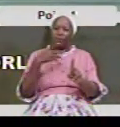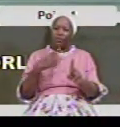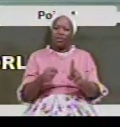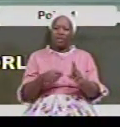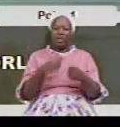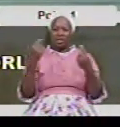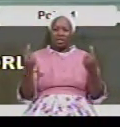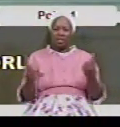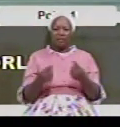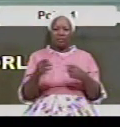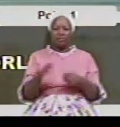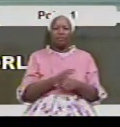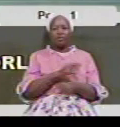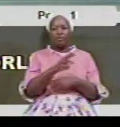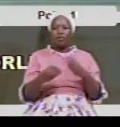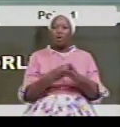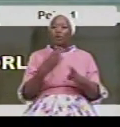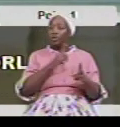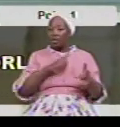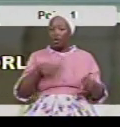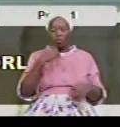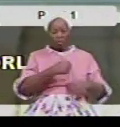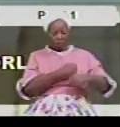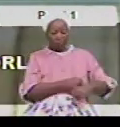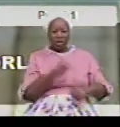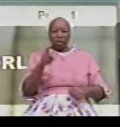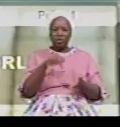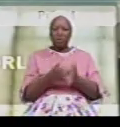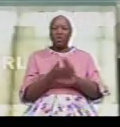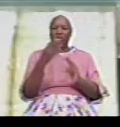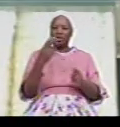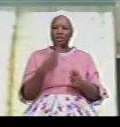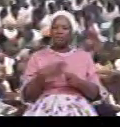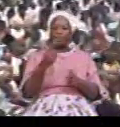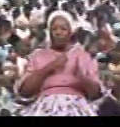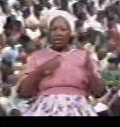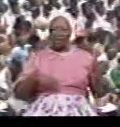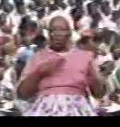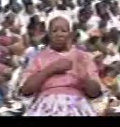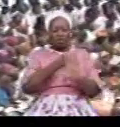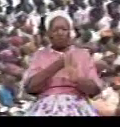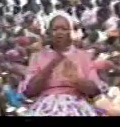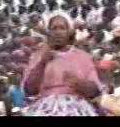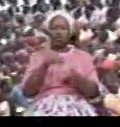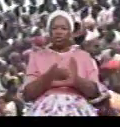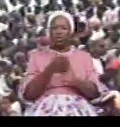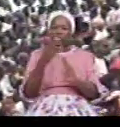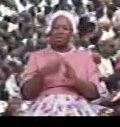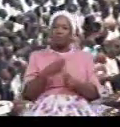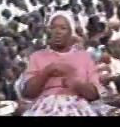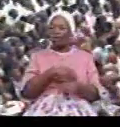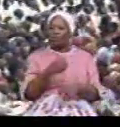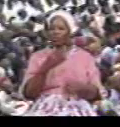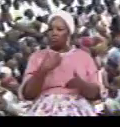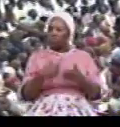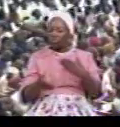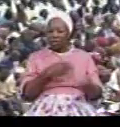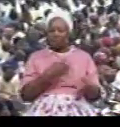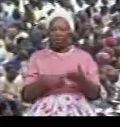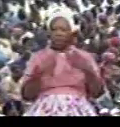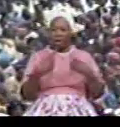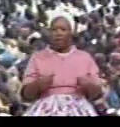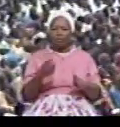world. The Lord will protect you. The Lord will shield you. And whatever comes from the